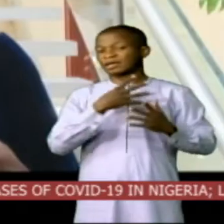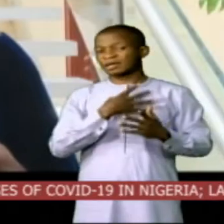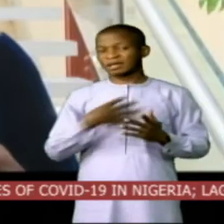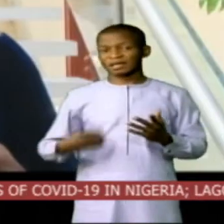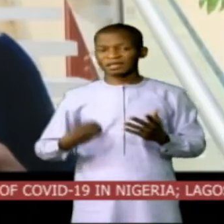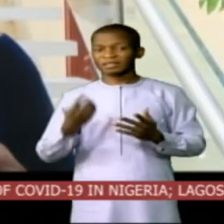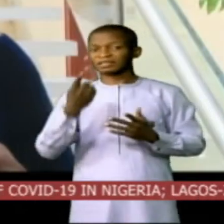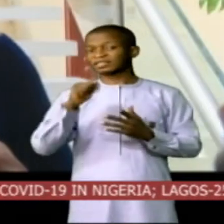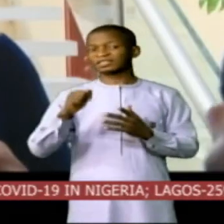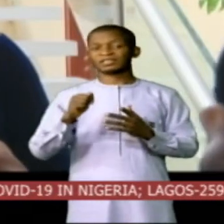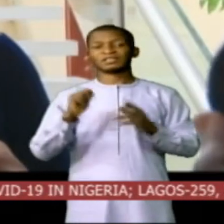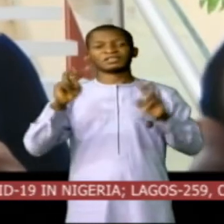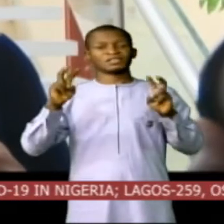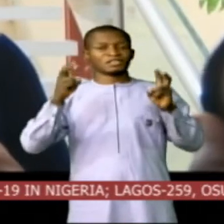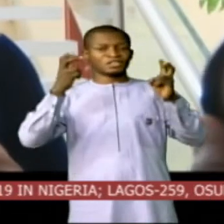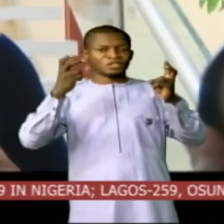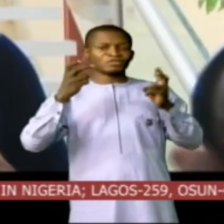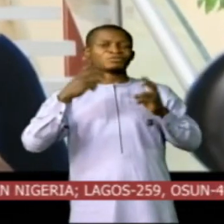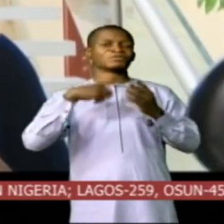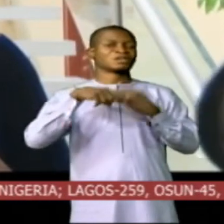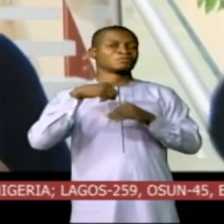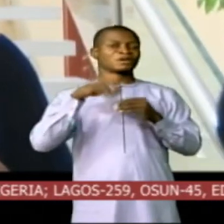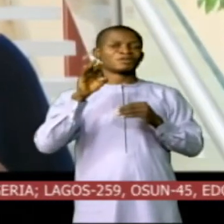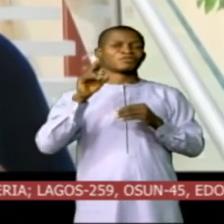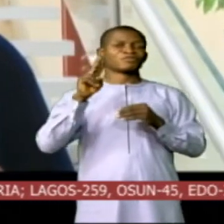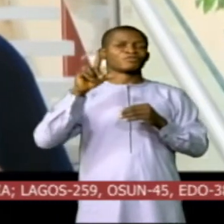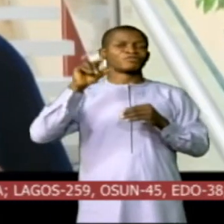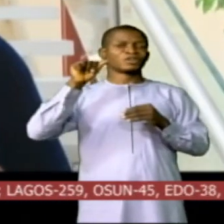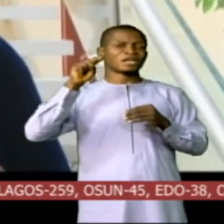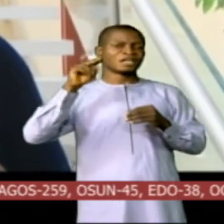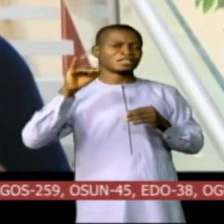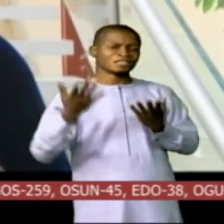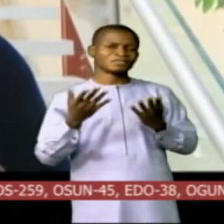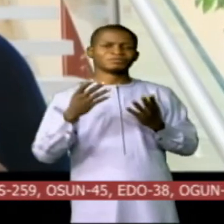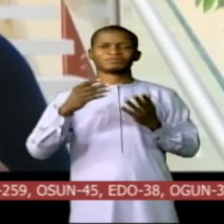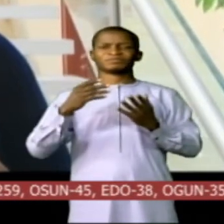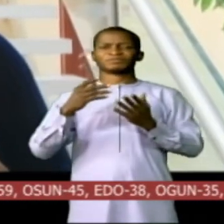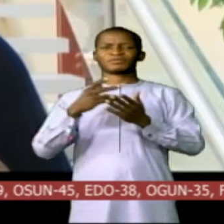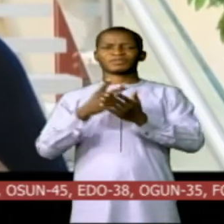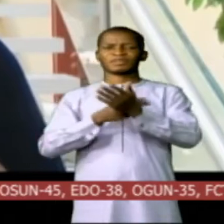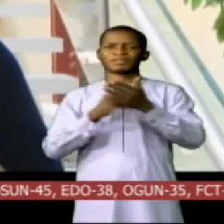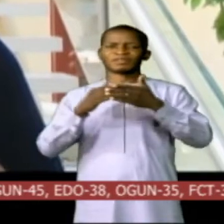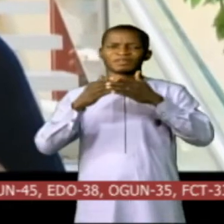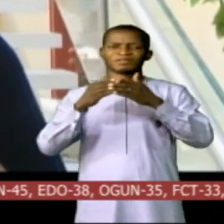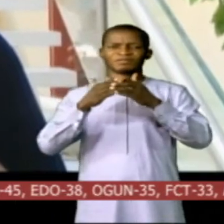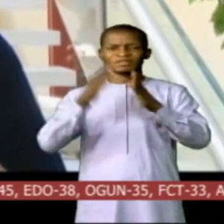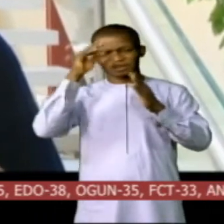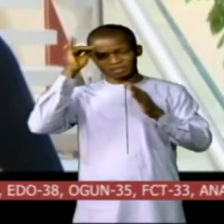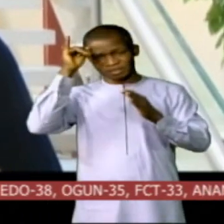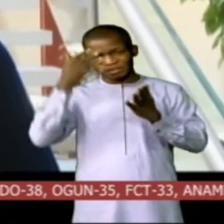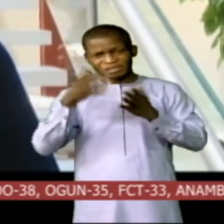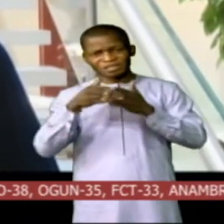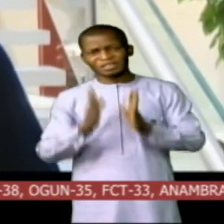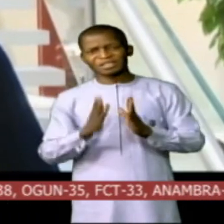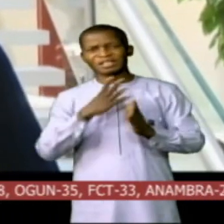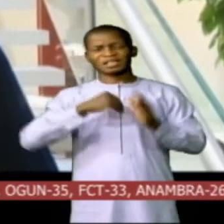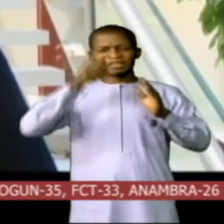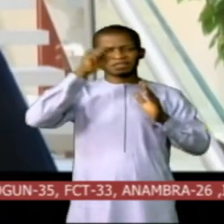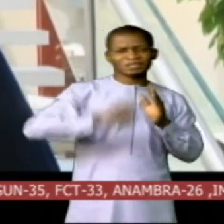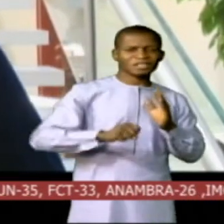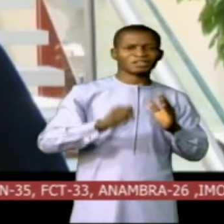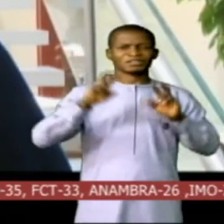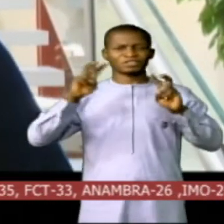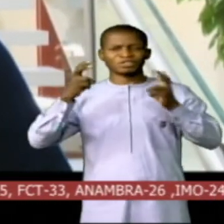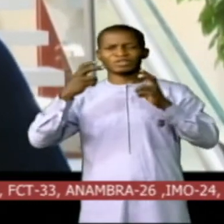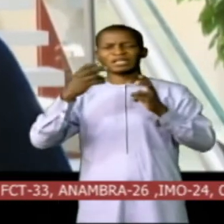The issue about the Fulani herdsmen and the South needs to be addressed, which is